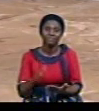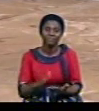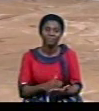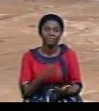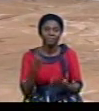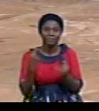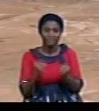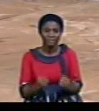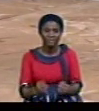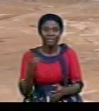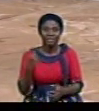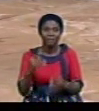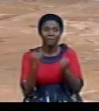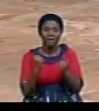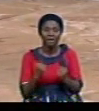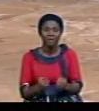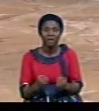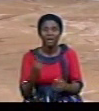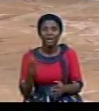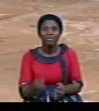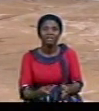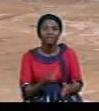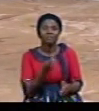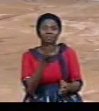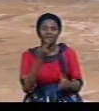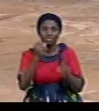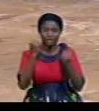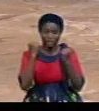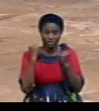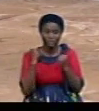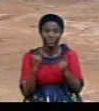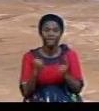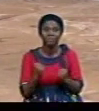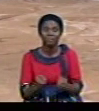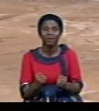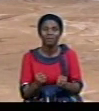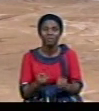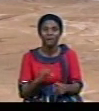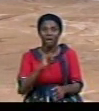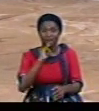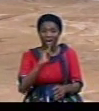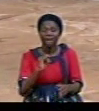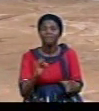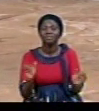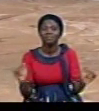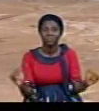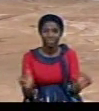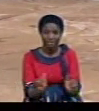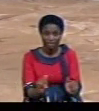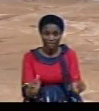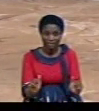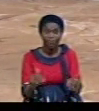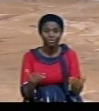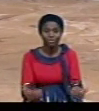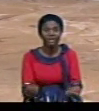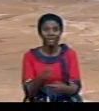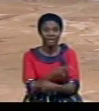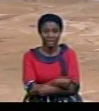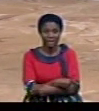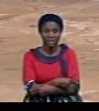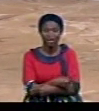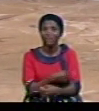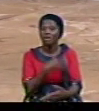the power the power the Pentecostal power is just decent